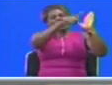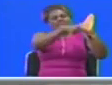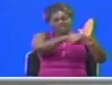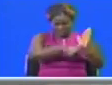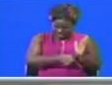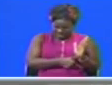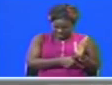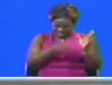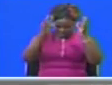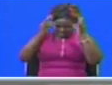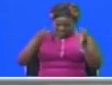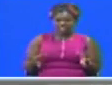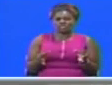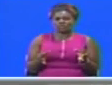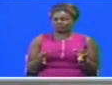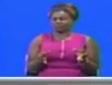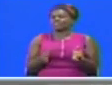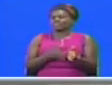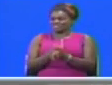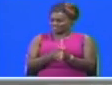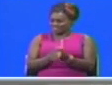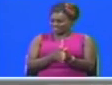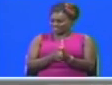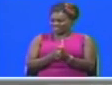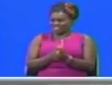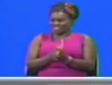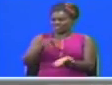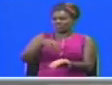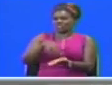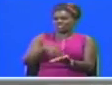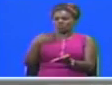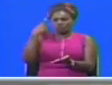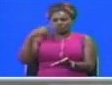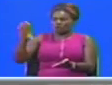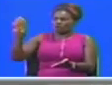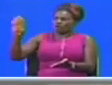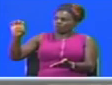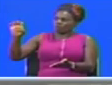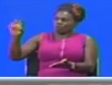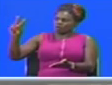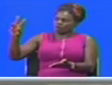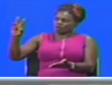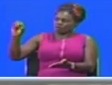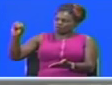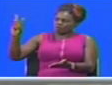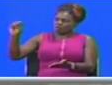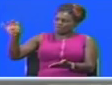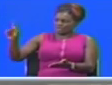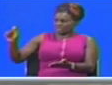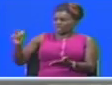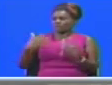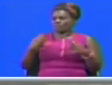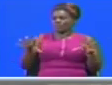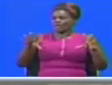you have this decision. Quite an interesting turn of events, especially for Bomet. How are people receiving this news of this